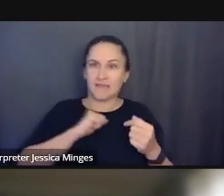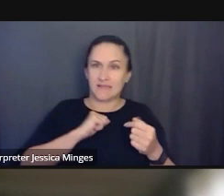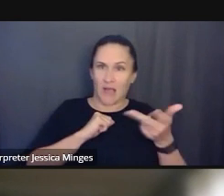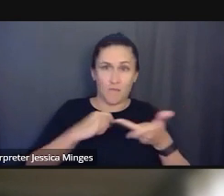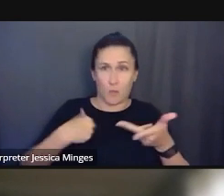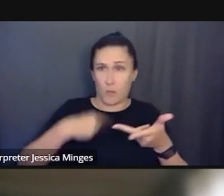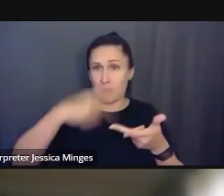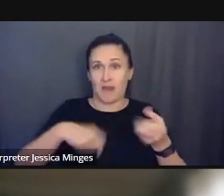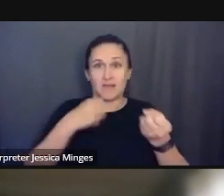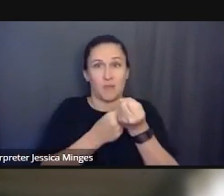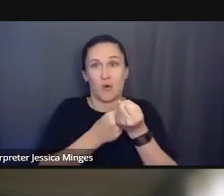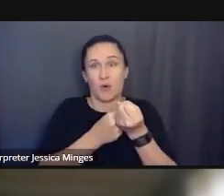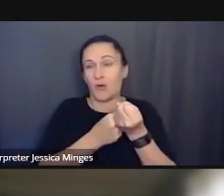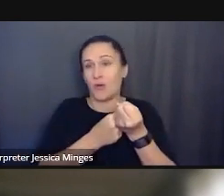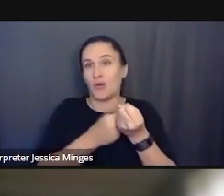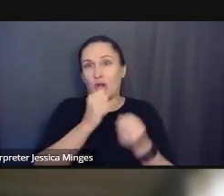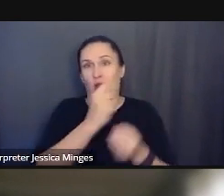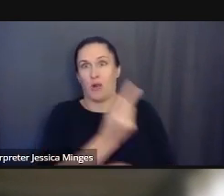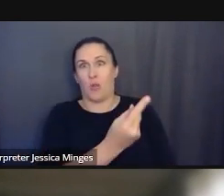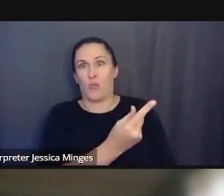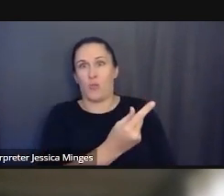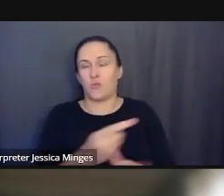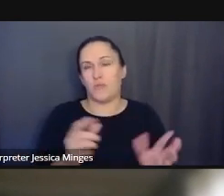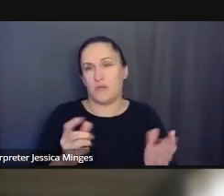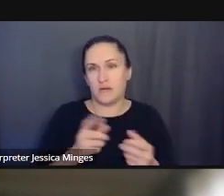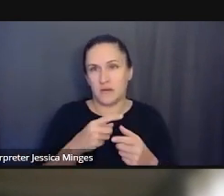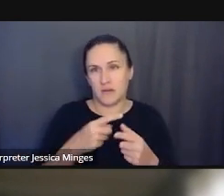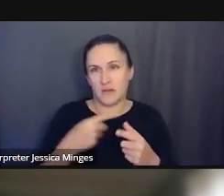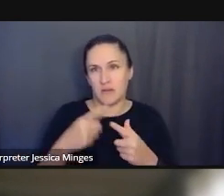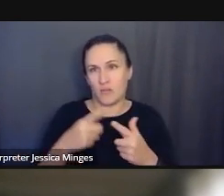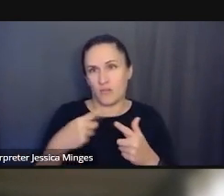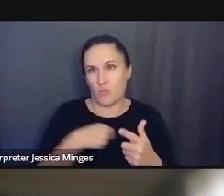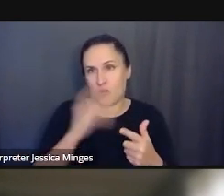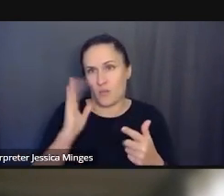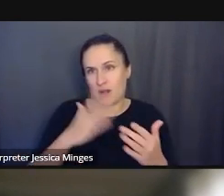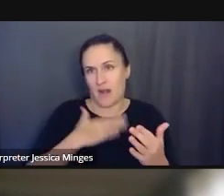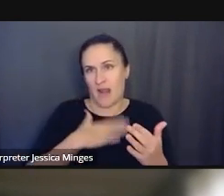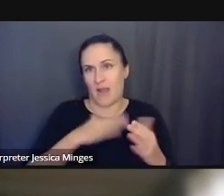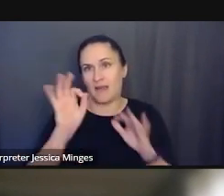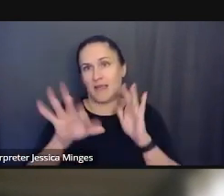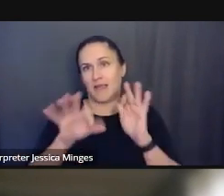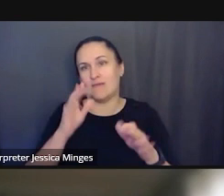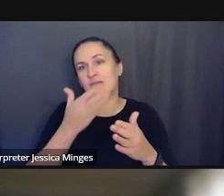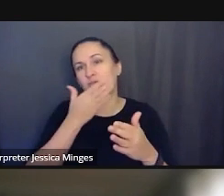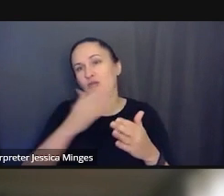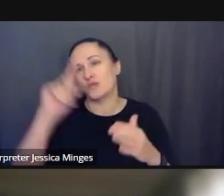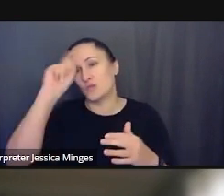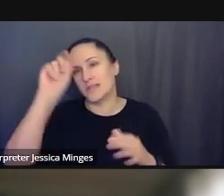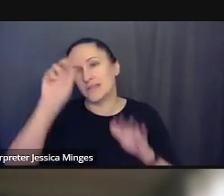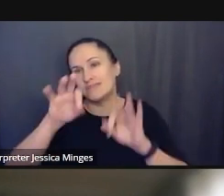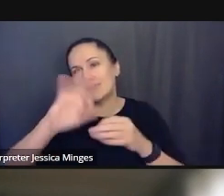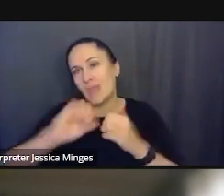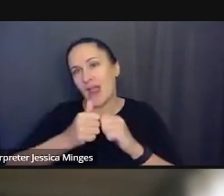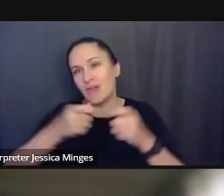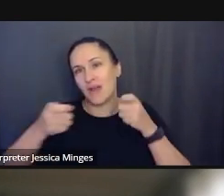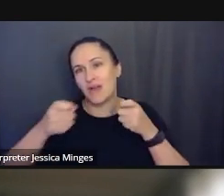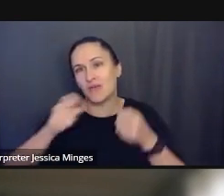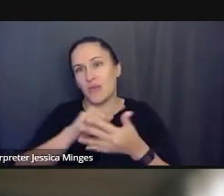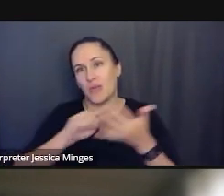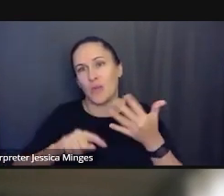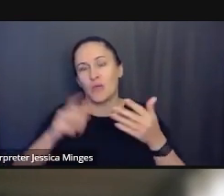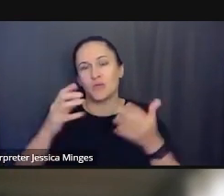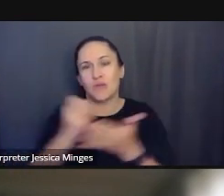you in that. You're not going it alone, and we'll happily give you some pearls of wisdom of how to handle those opportunities.